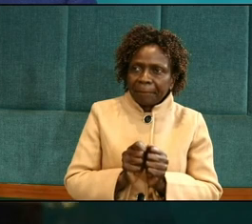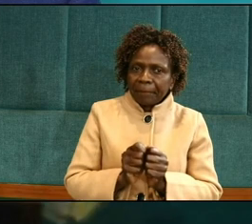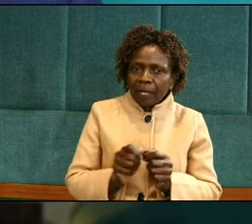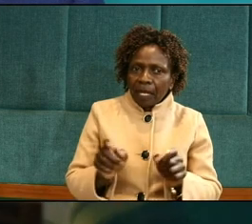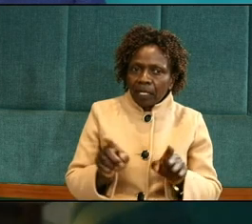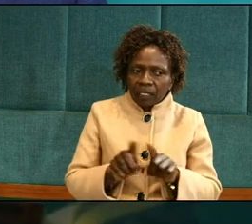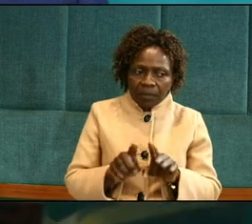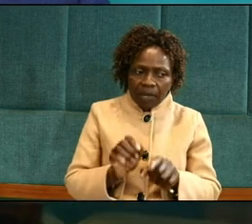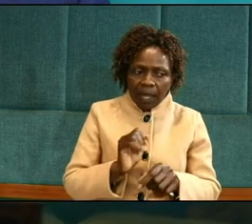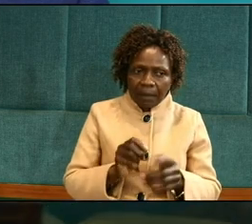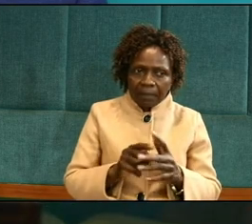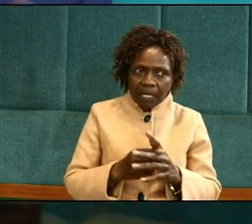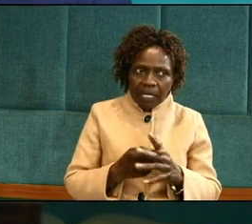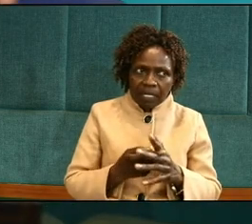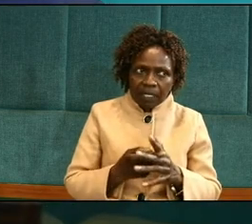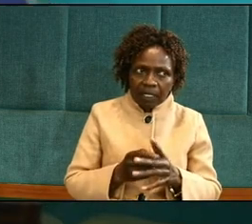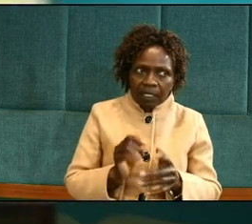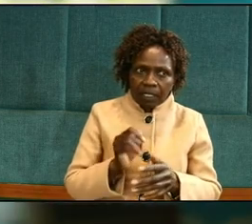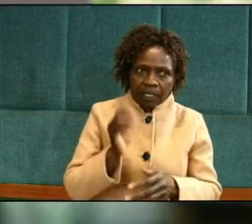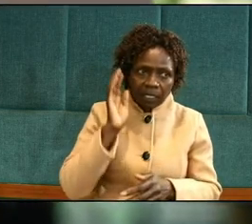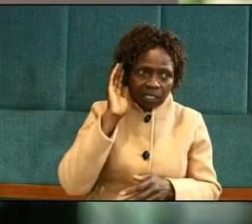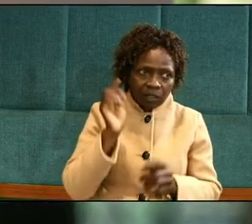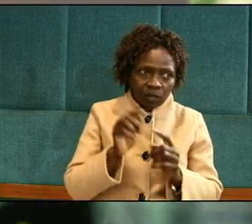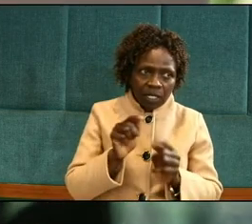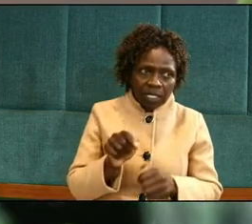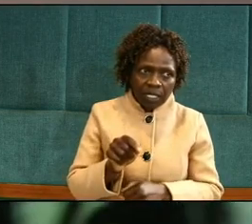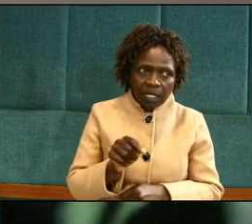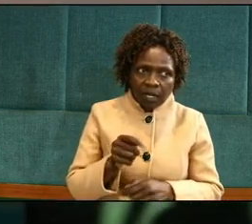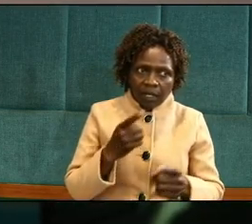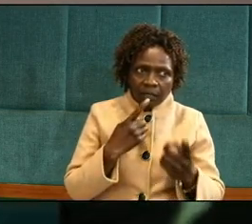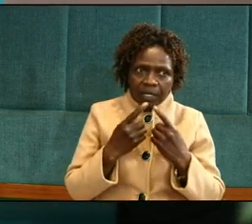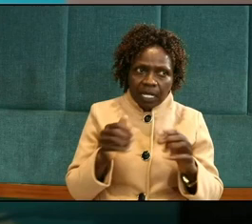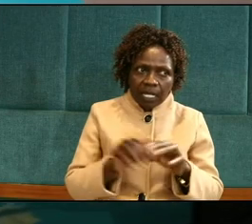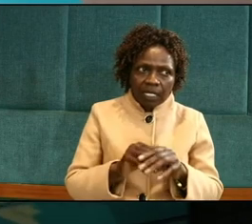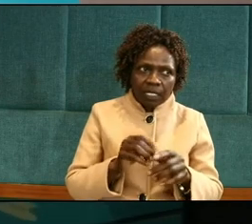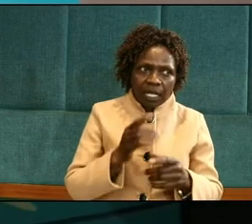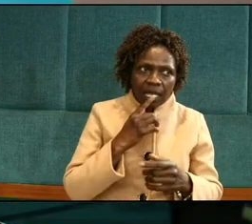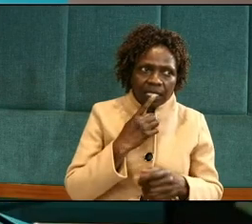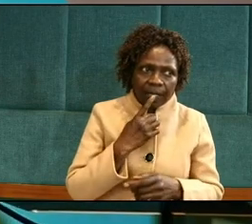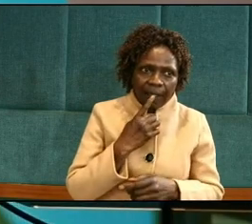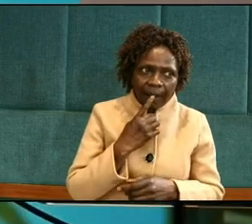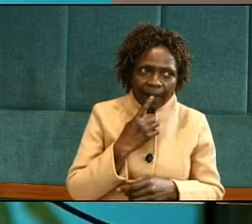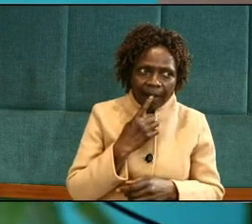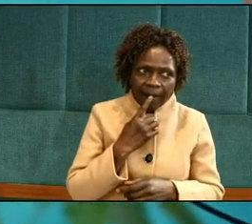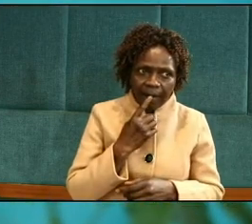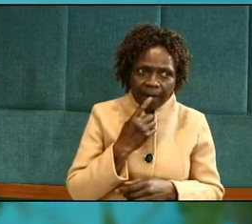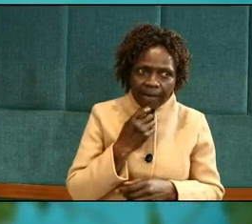As I begin, just listen to this. I will be speaking in tongues. Brian, ulishan.